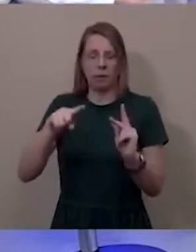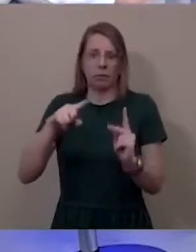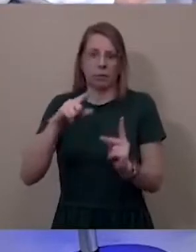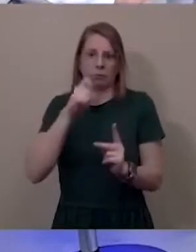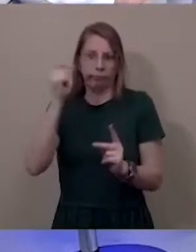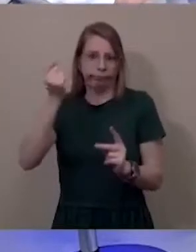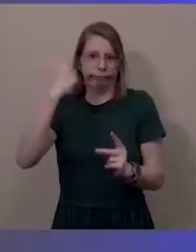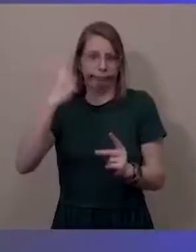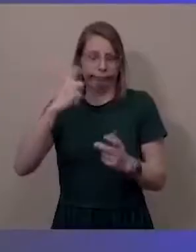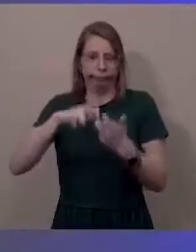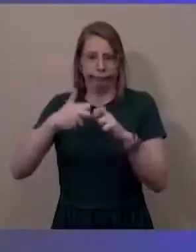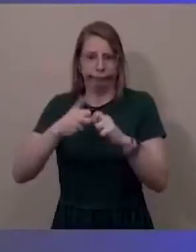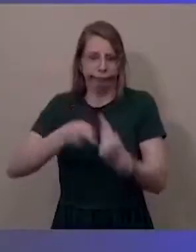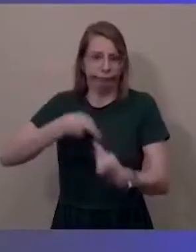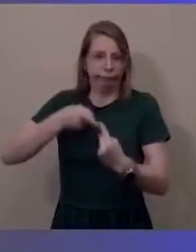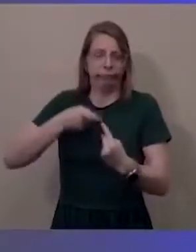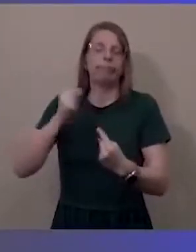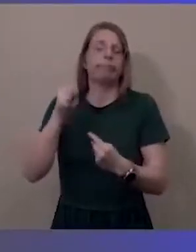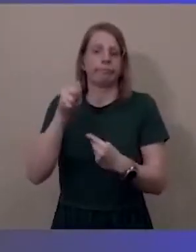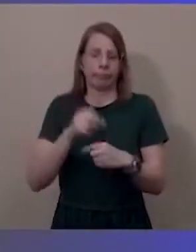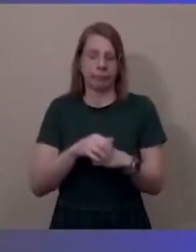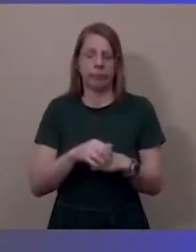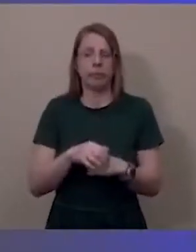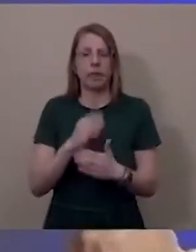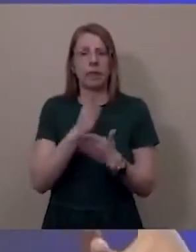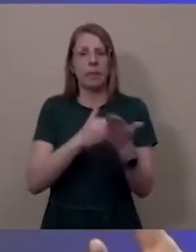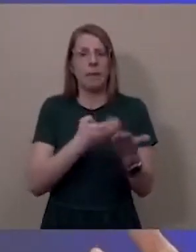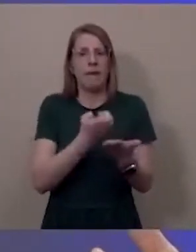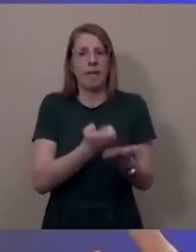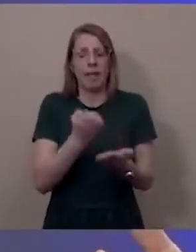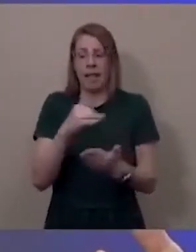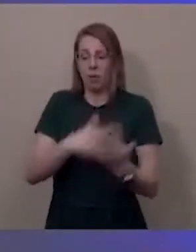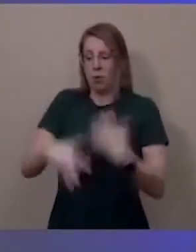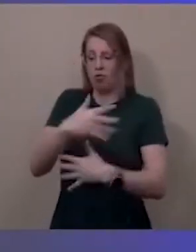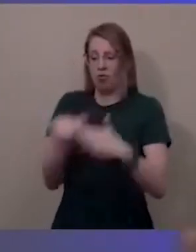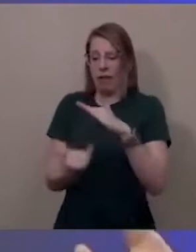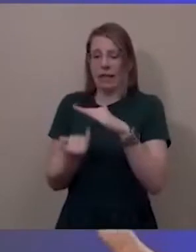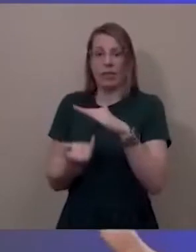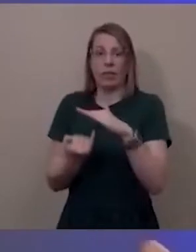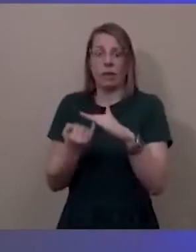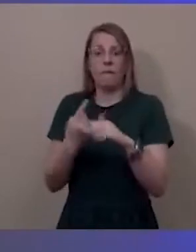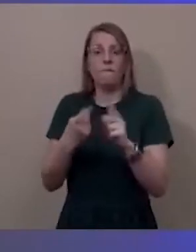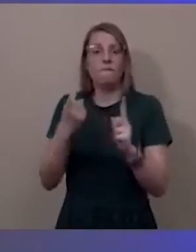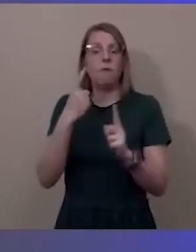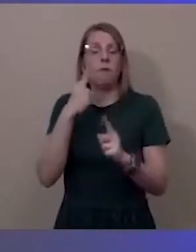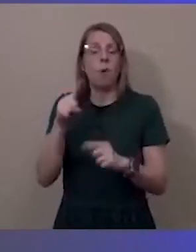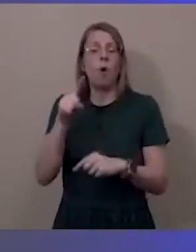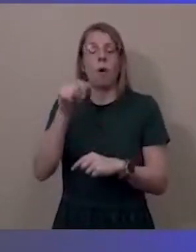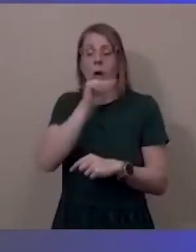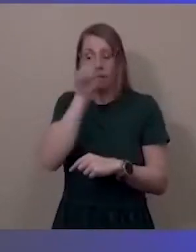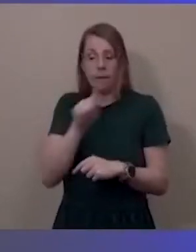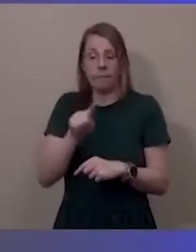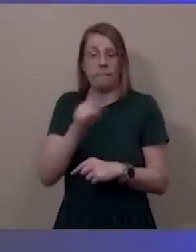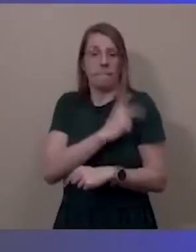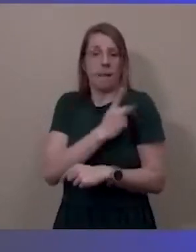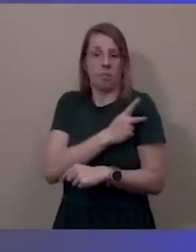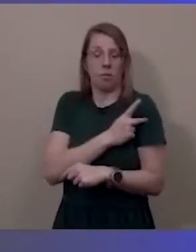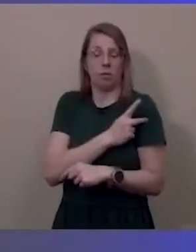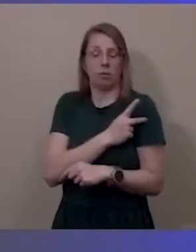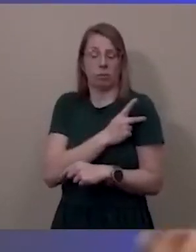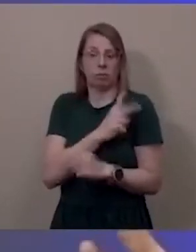Yeah, and actually there's some evidence that that sort of social isolation for the Alzheimer's patient can